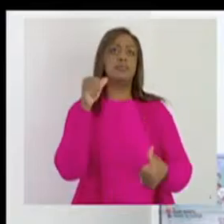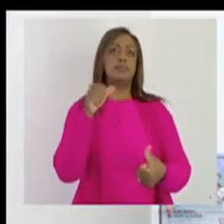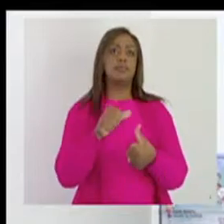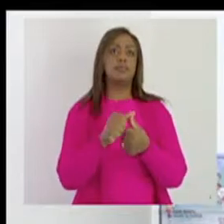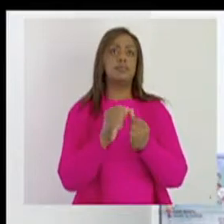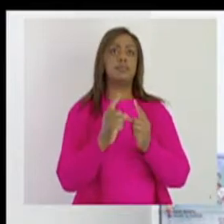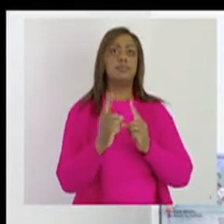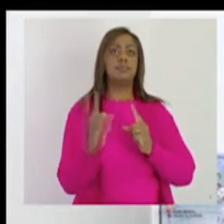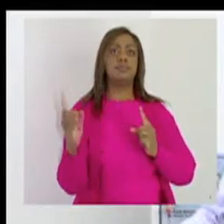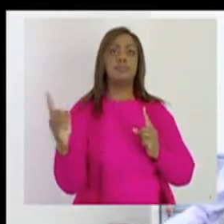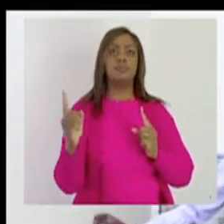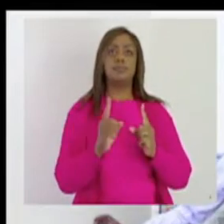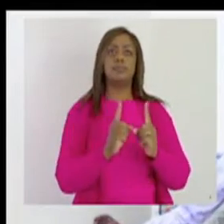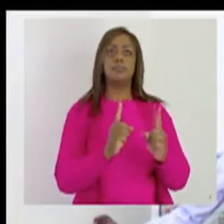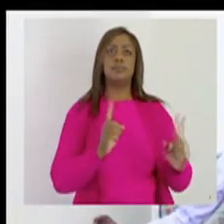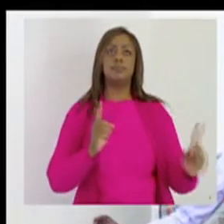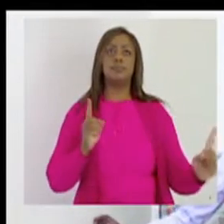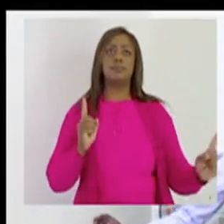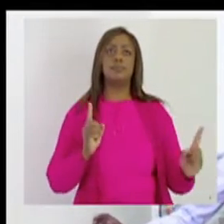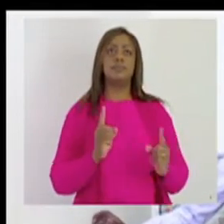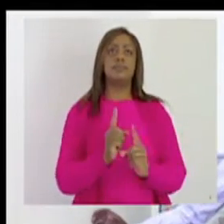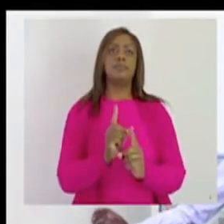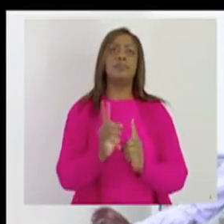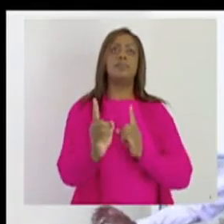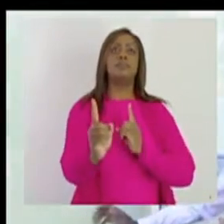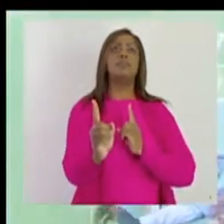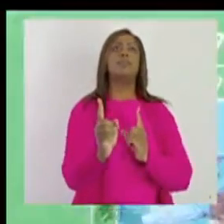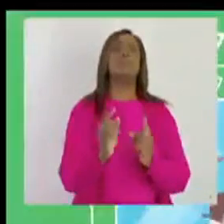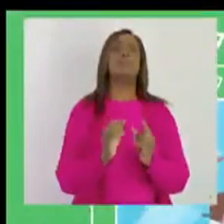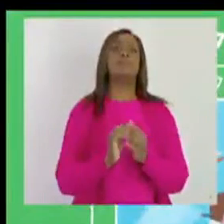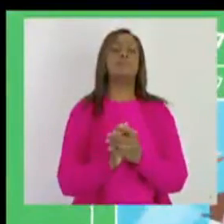and then we maintain the social distance.